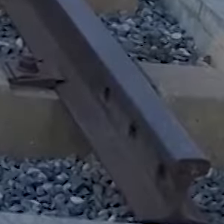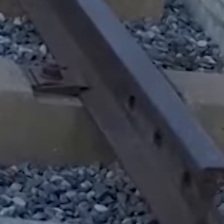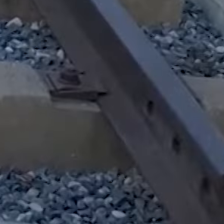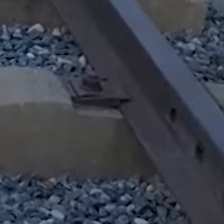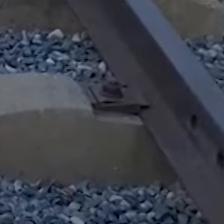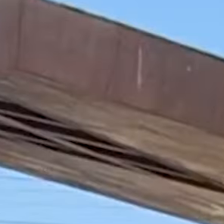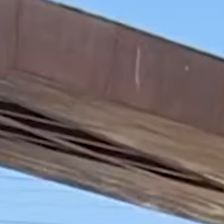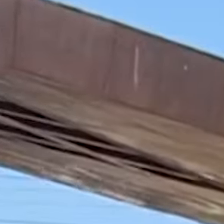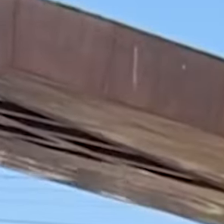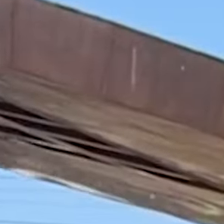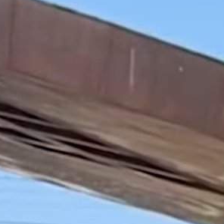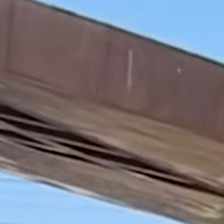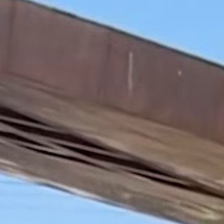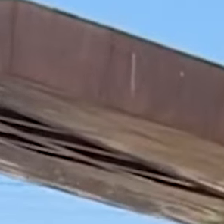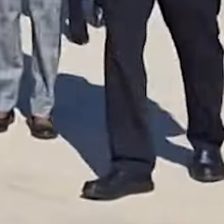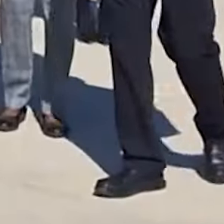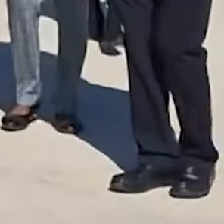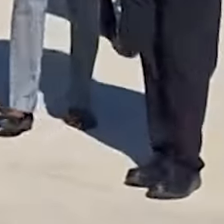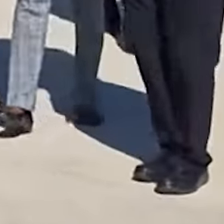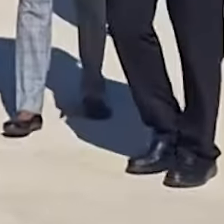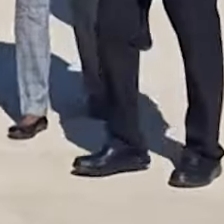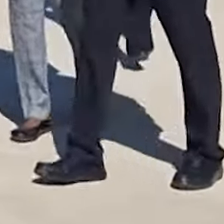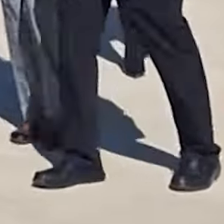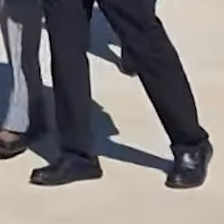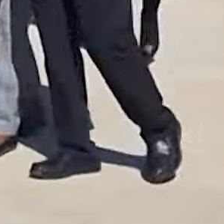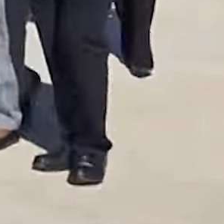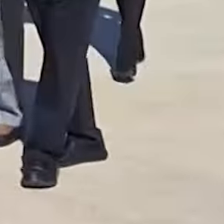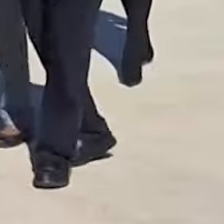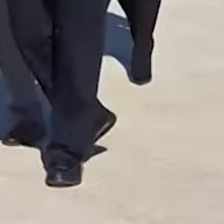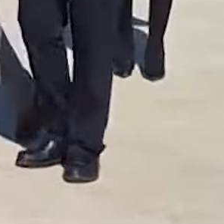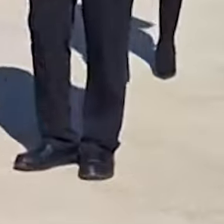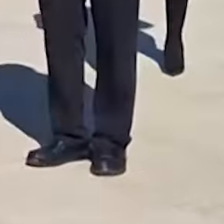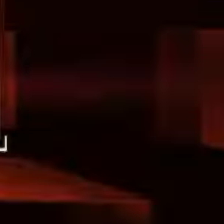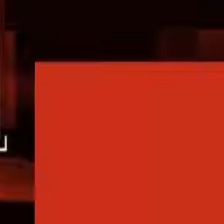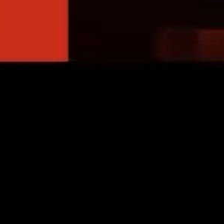China commended for construction of Tazara rail line.